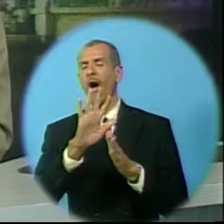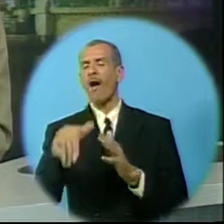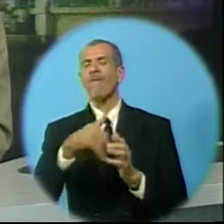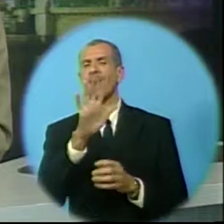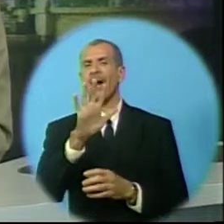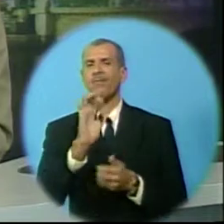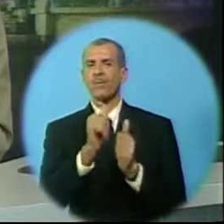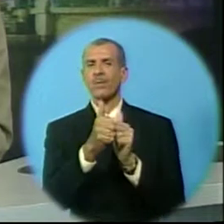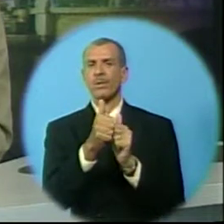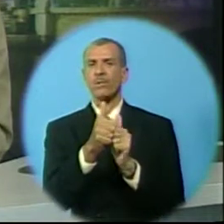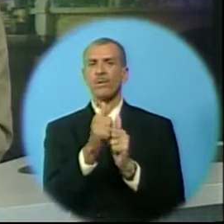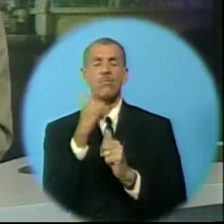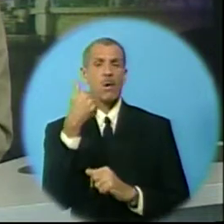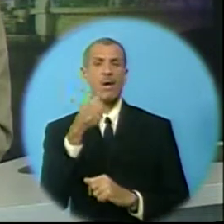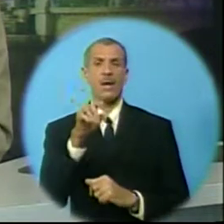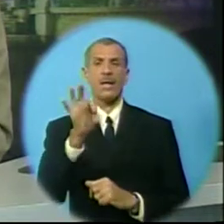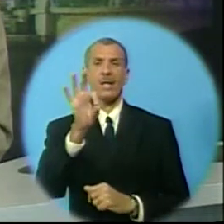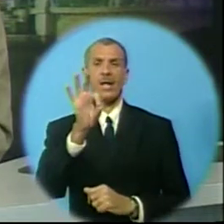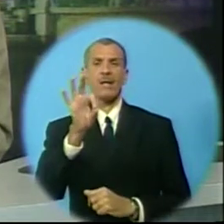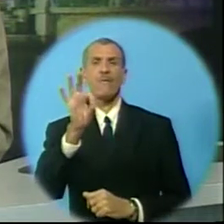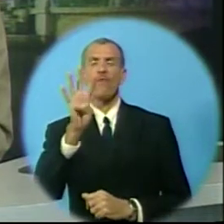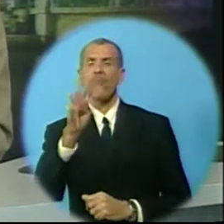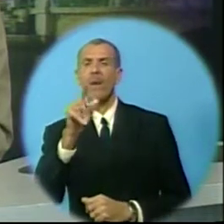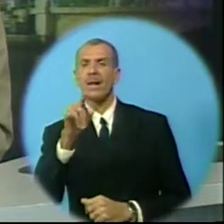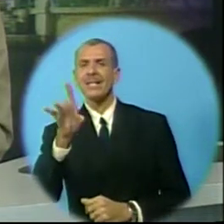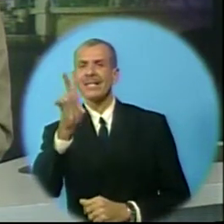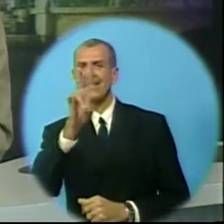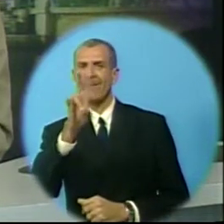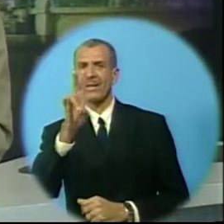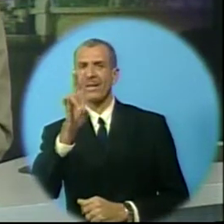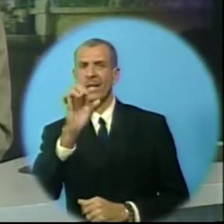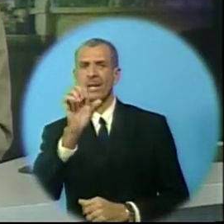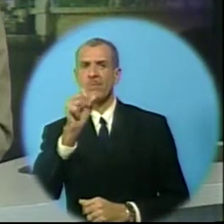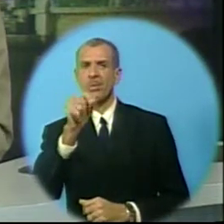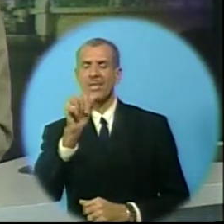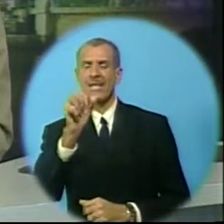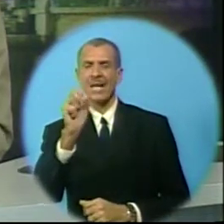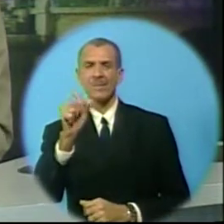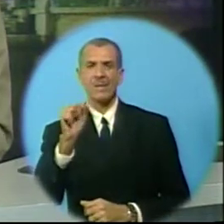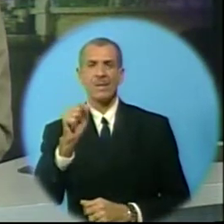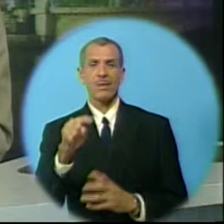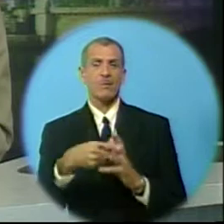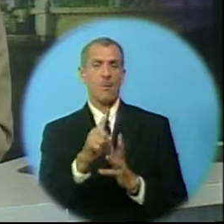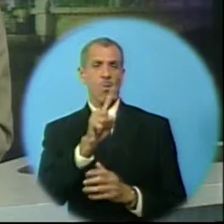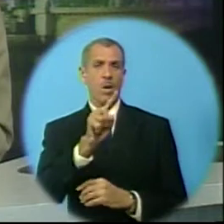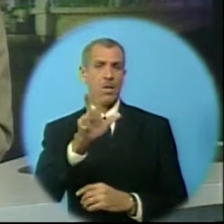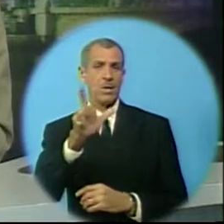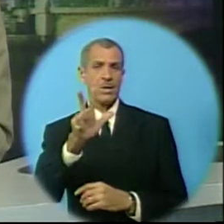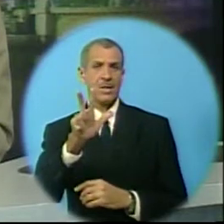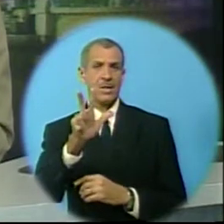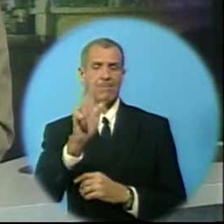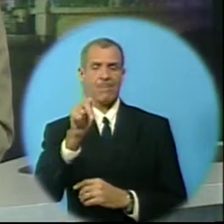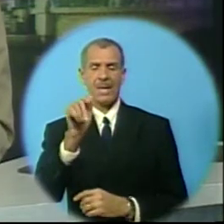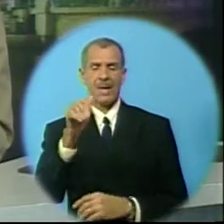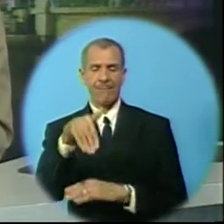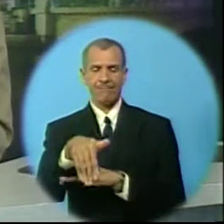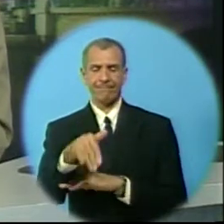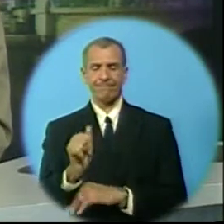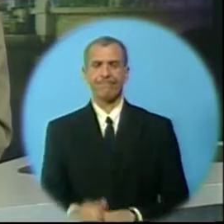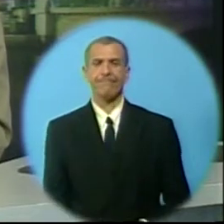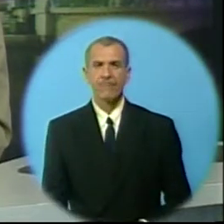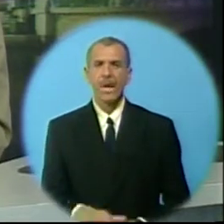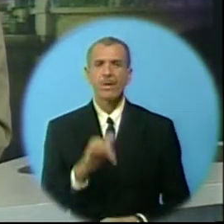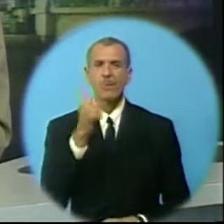matches tomorrow on 94.7 FM's Sports Express, which airs from 1:30 p.m.